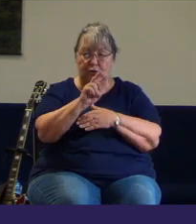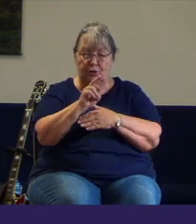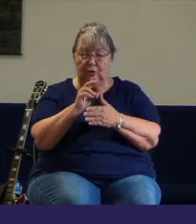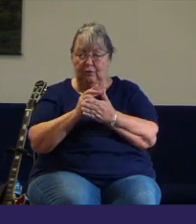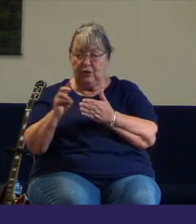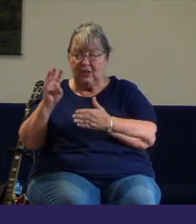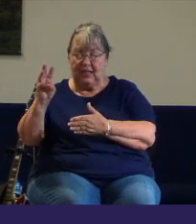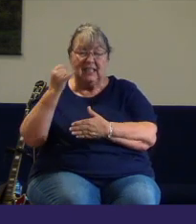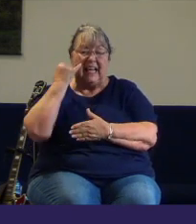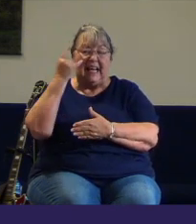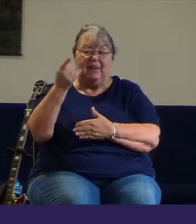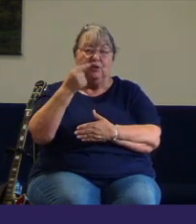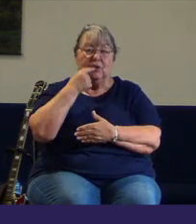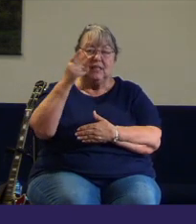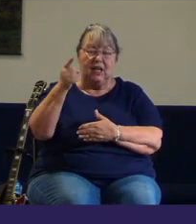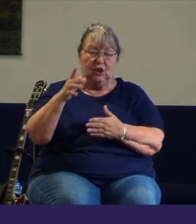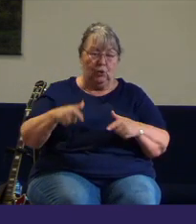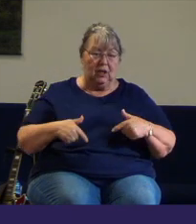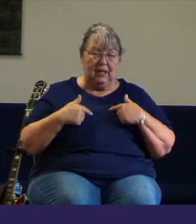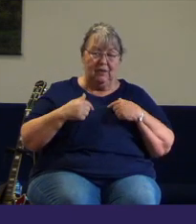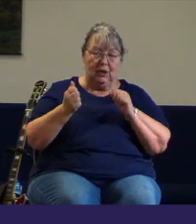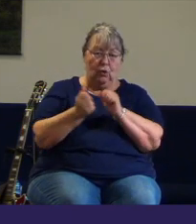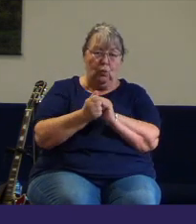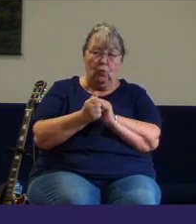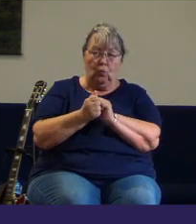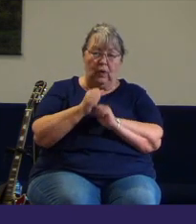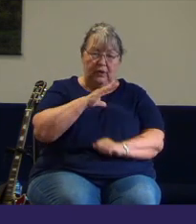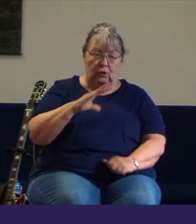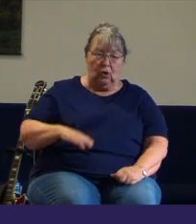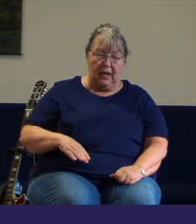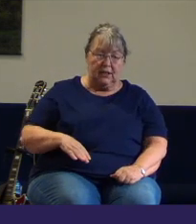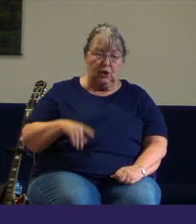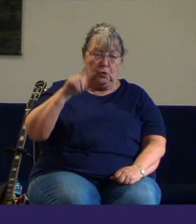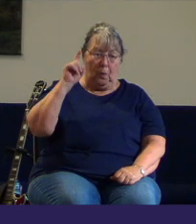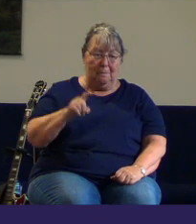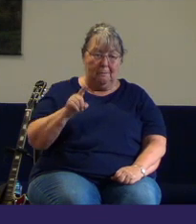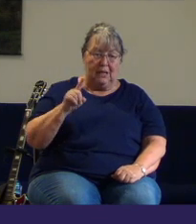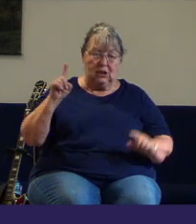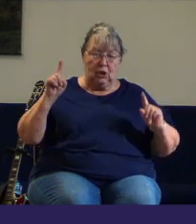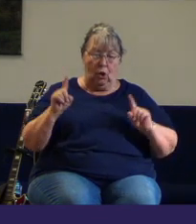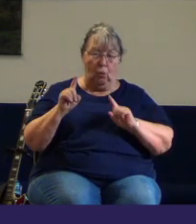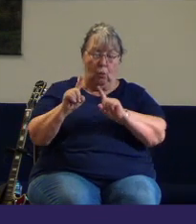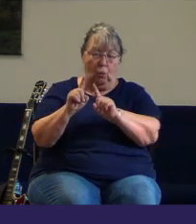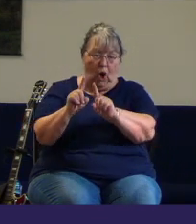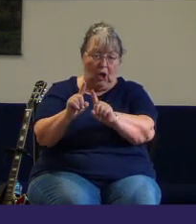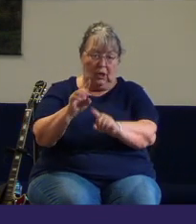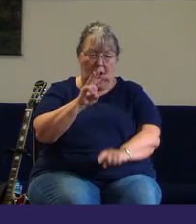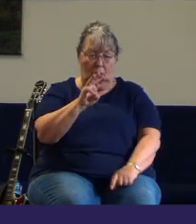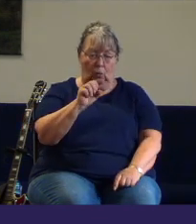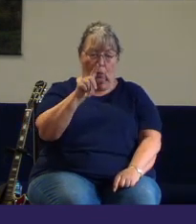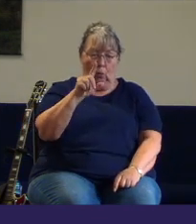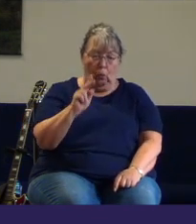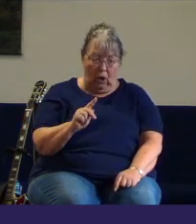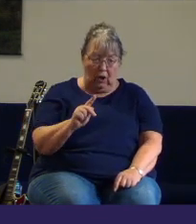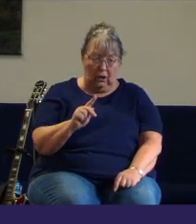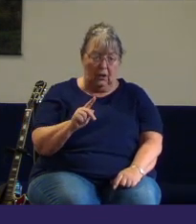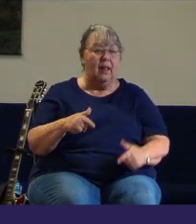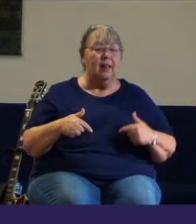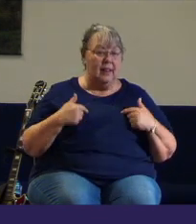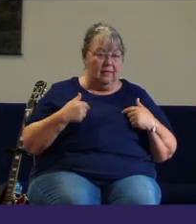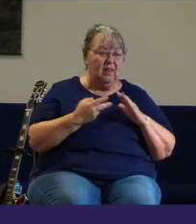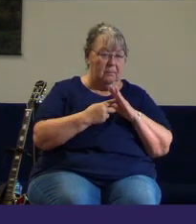claims to live in Christ, he must walk as Jesus did. The word walk in the Greek is the same word for